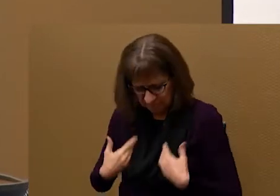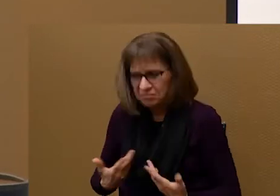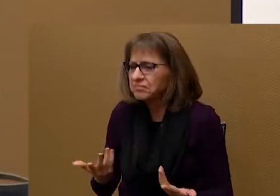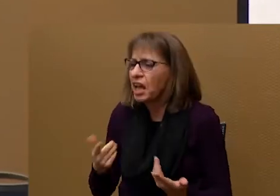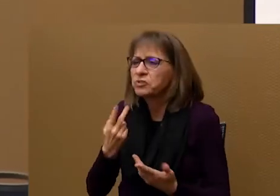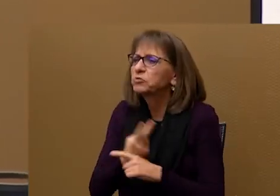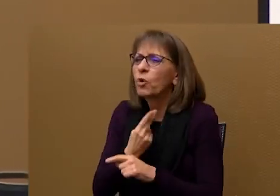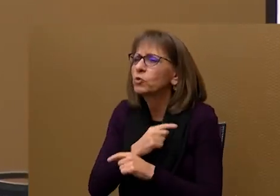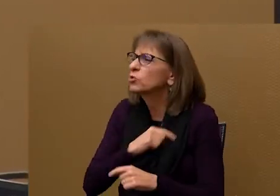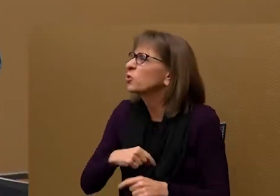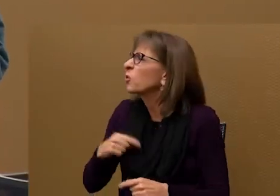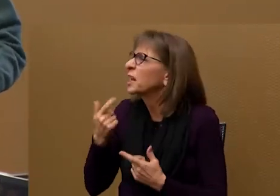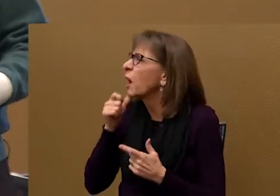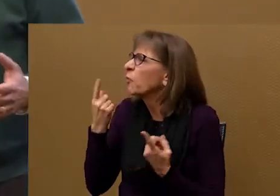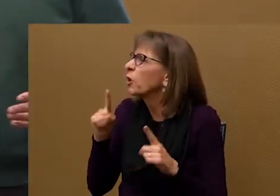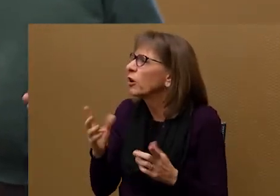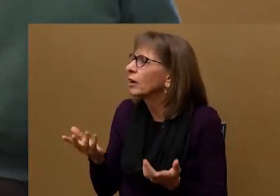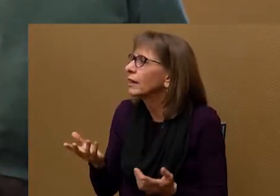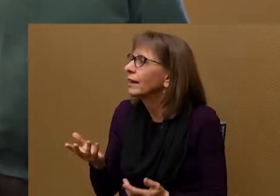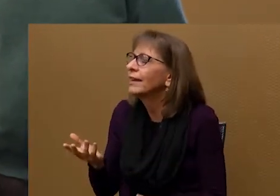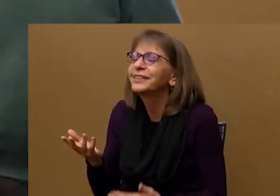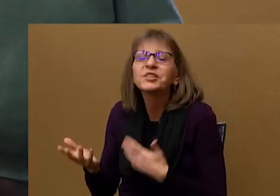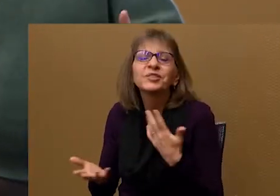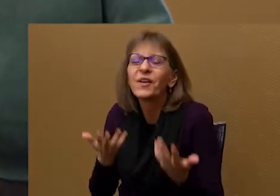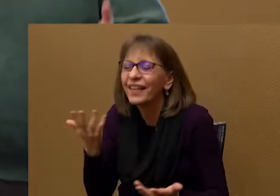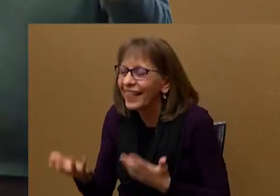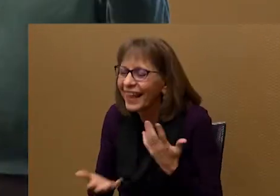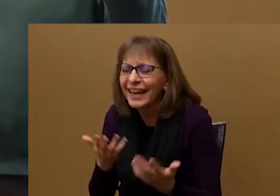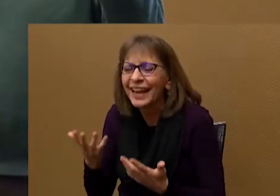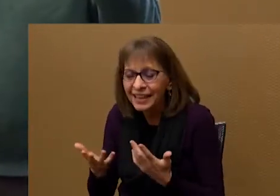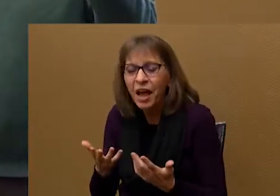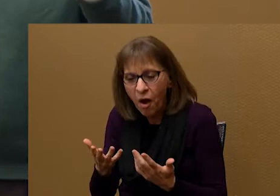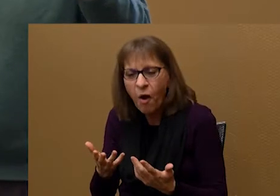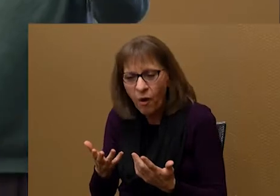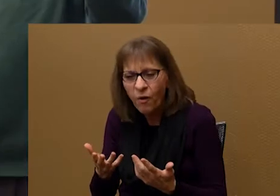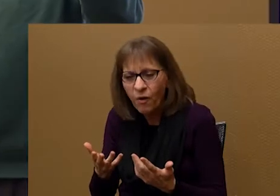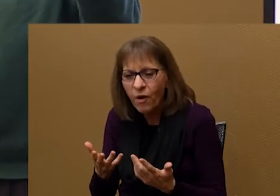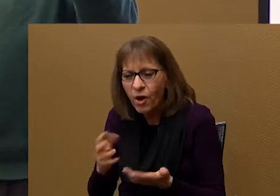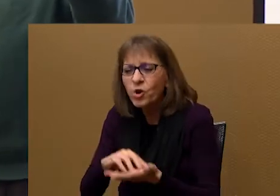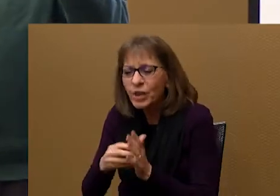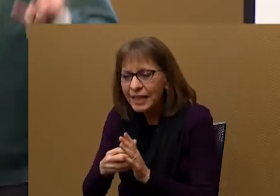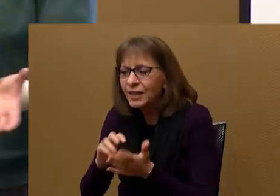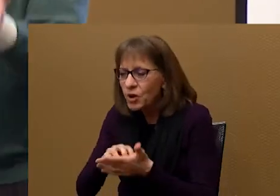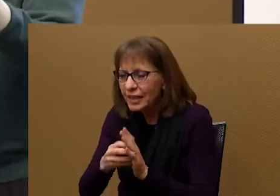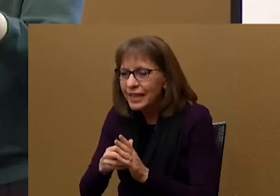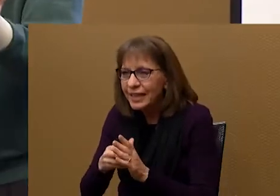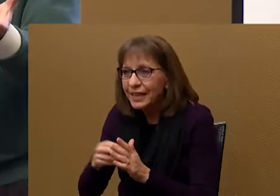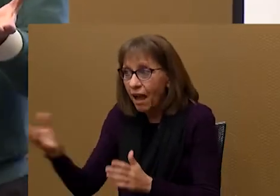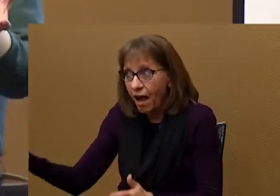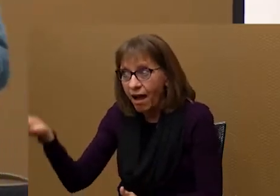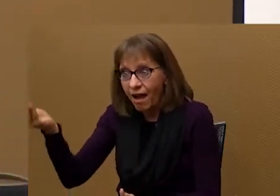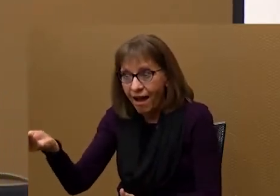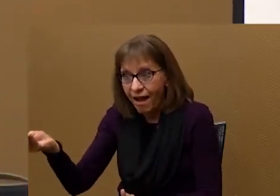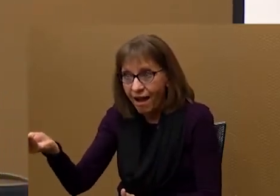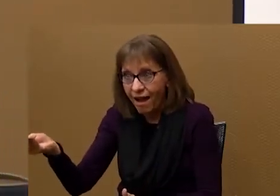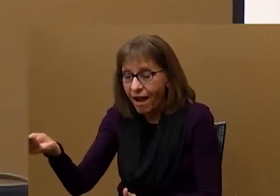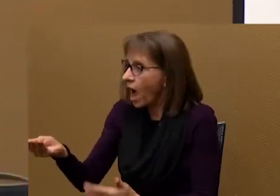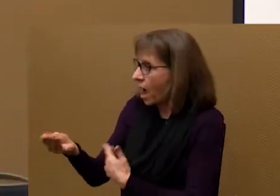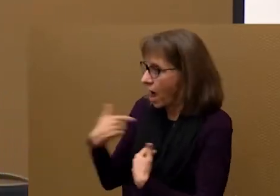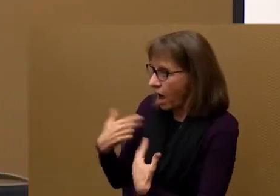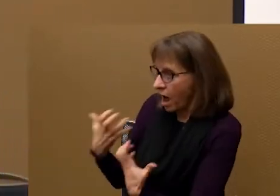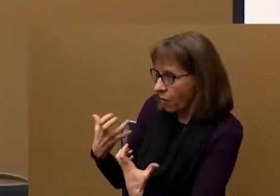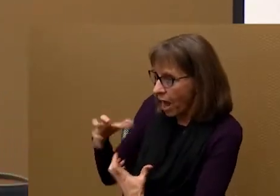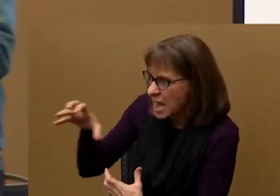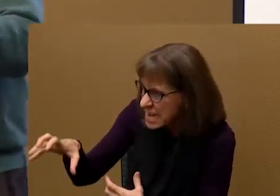guy. That doesn't really work for me. So then he thinks, oh, cookie. And he brings out the cookie, and the Cookie Monster wants to get at